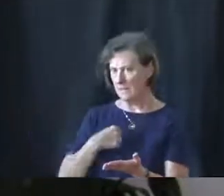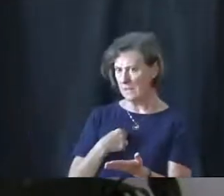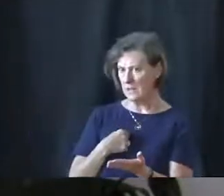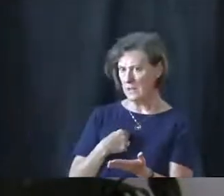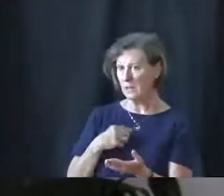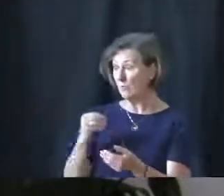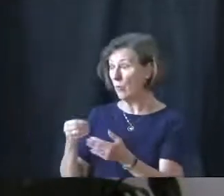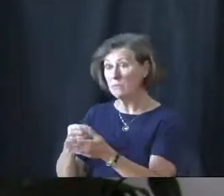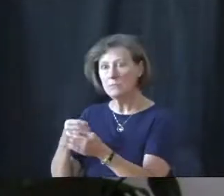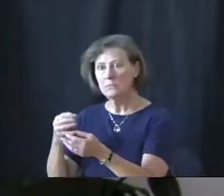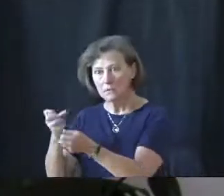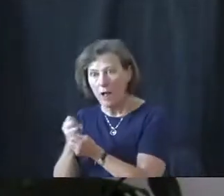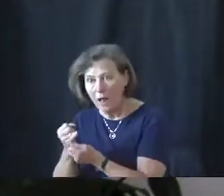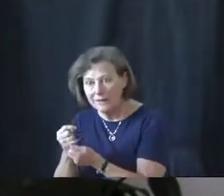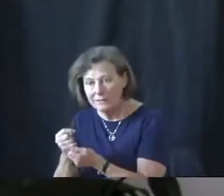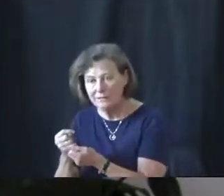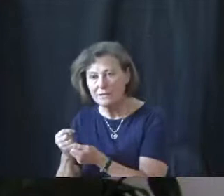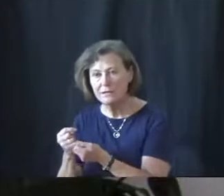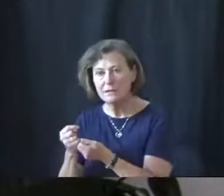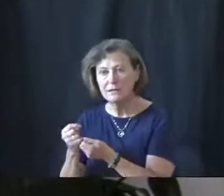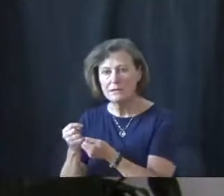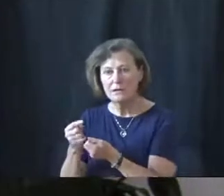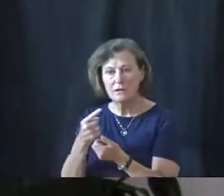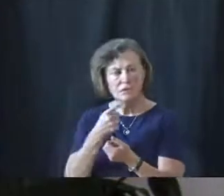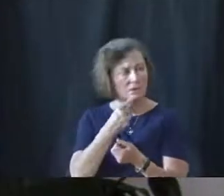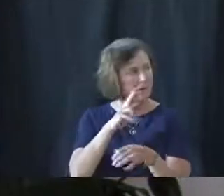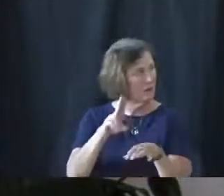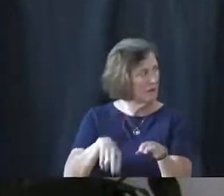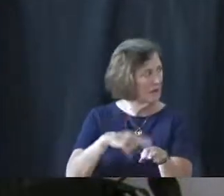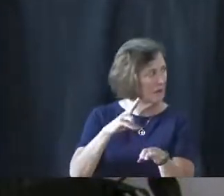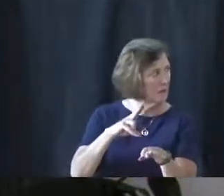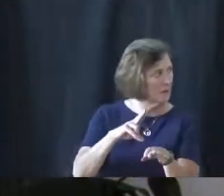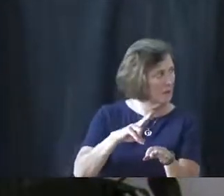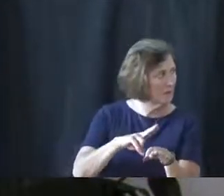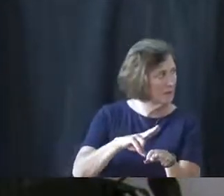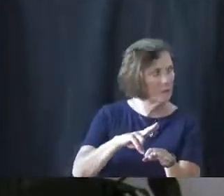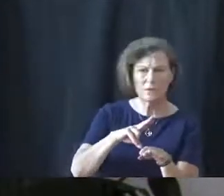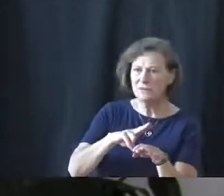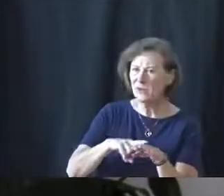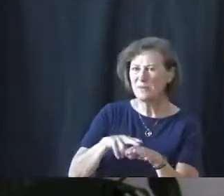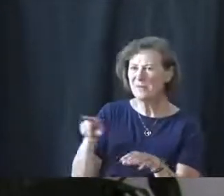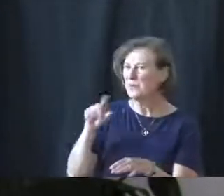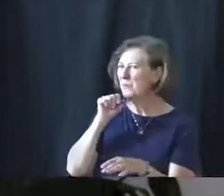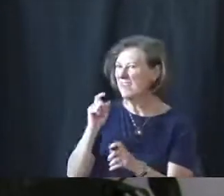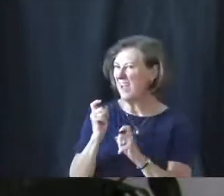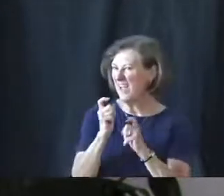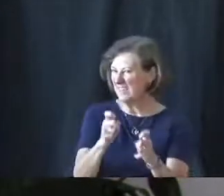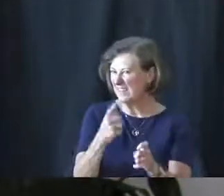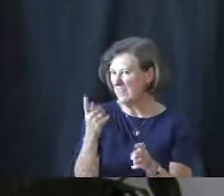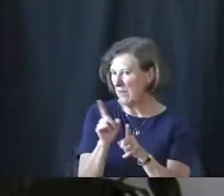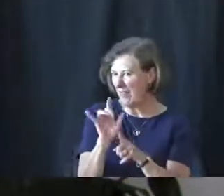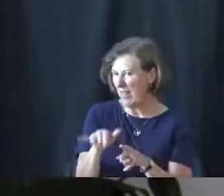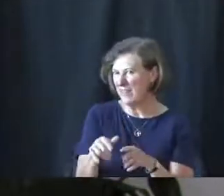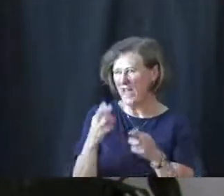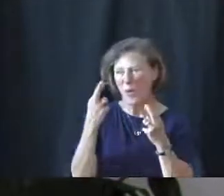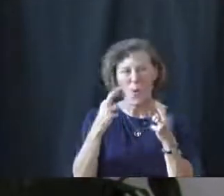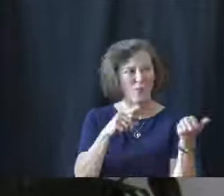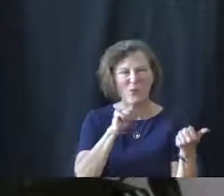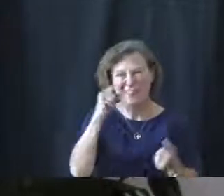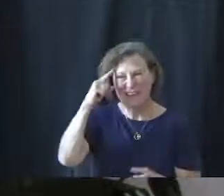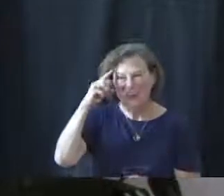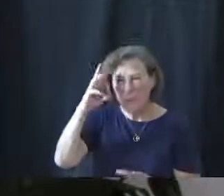it. She said that normally she wouldn't give something like this, and she hoped I wouldn't think it was weird.